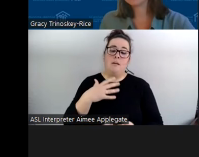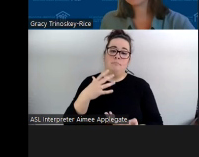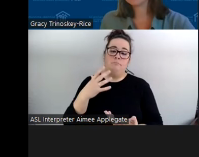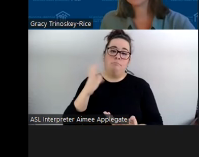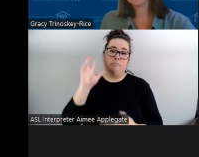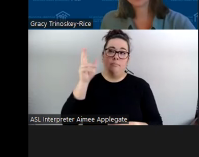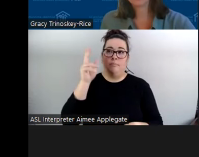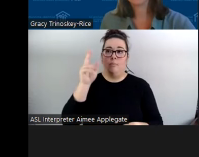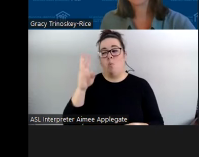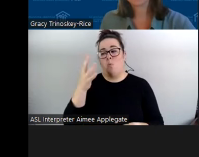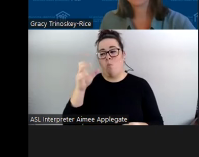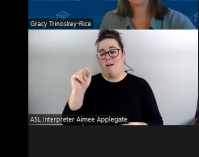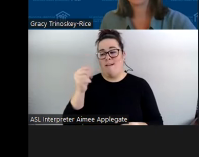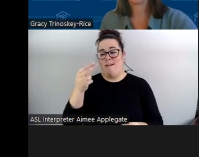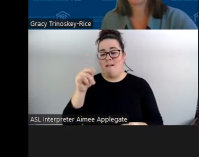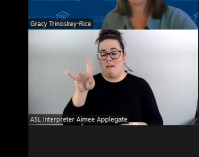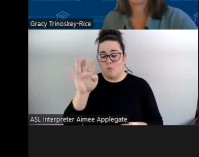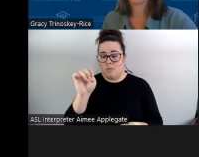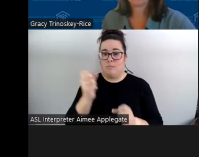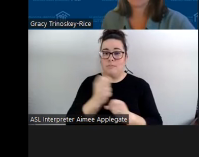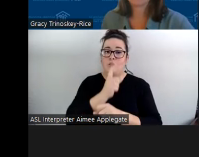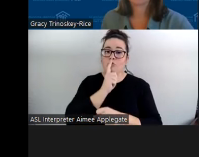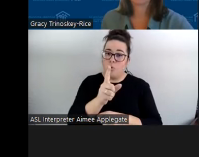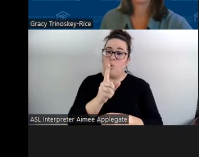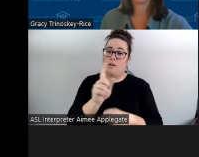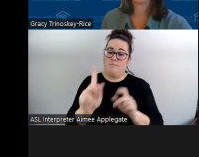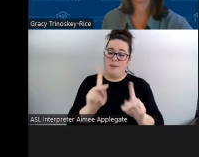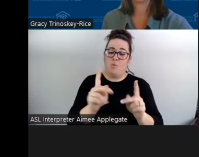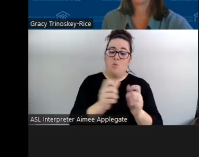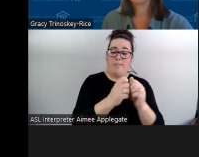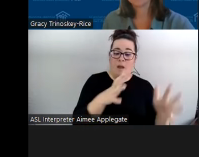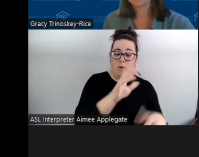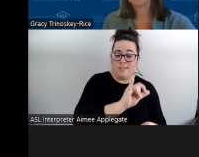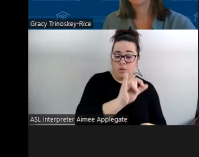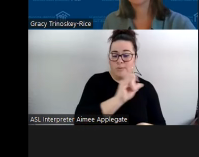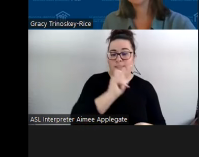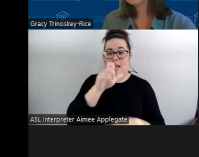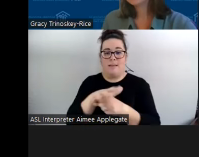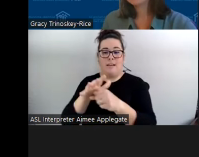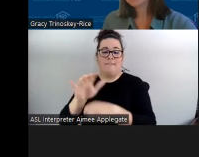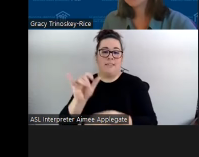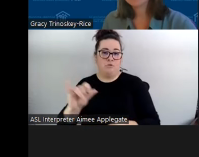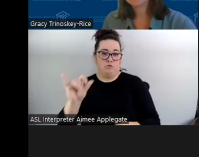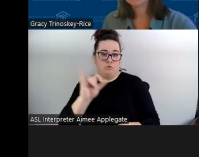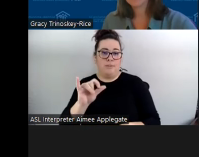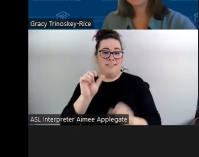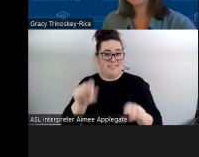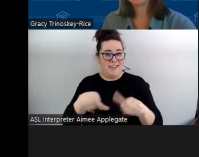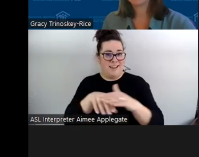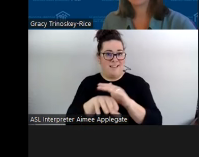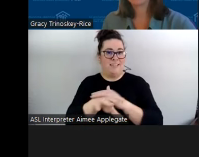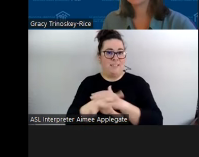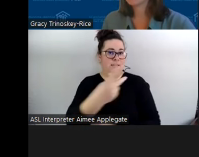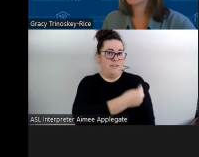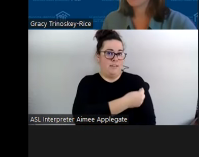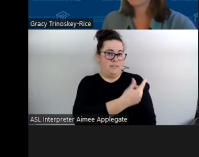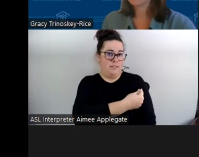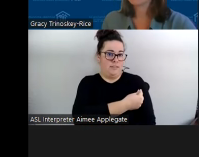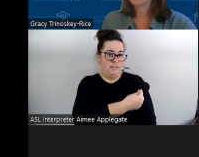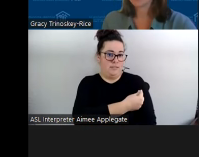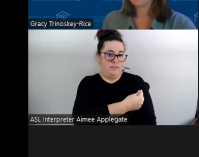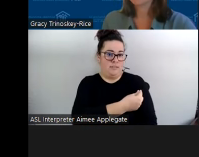that uninsured and underinsured patients can access these vaccines at health centers who don't turn patients away, but are going to